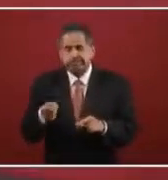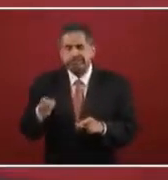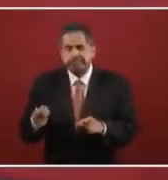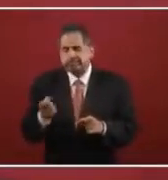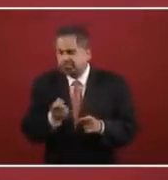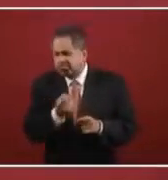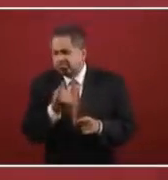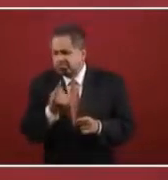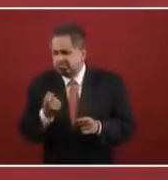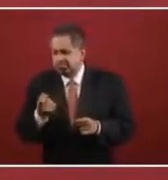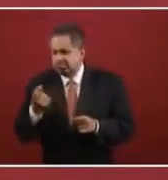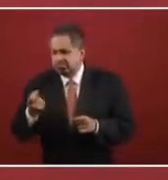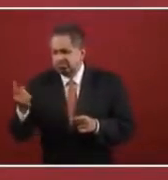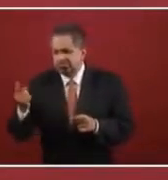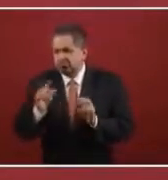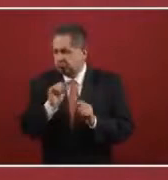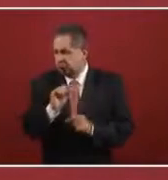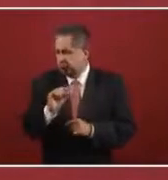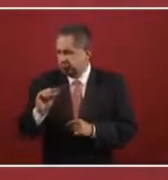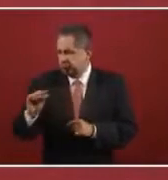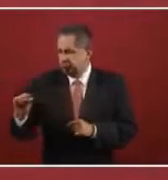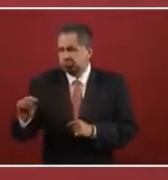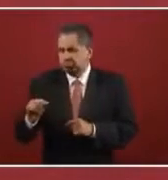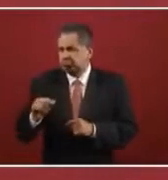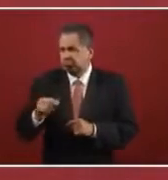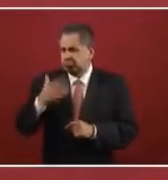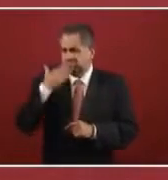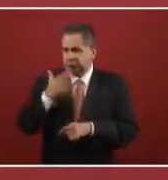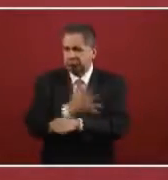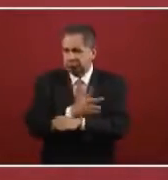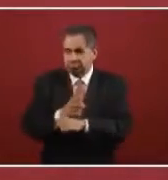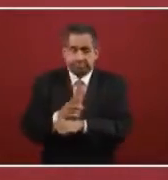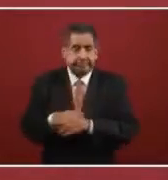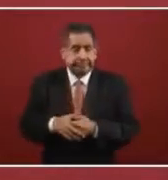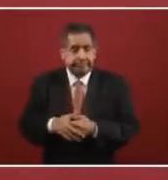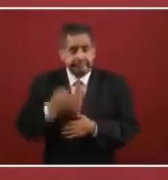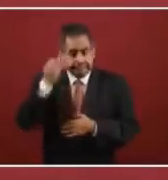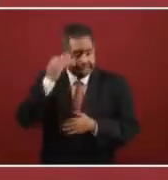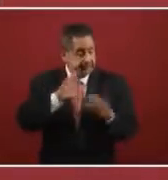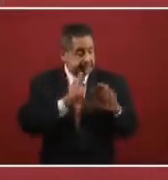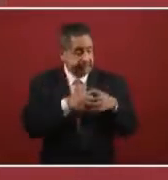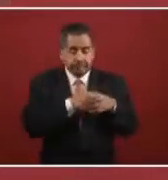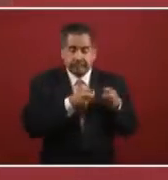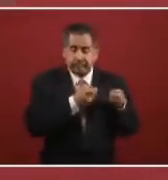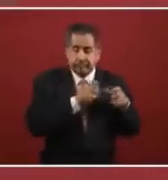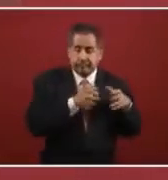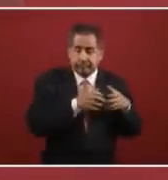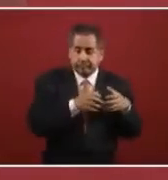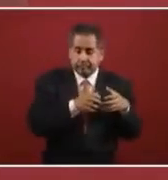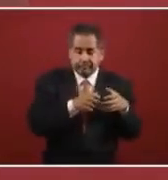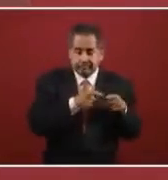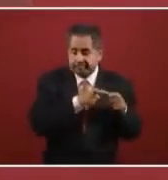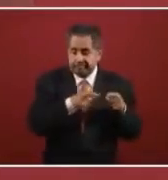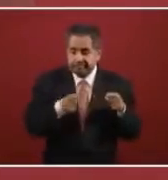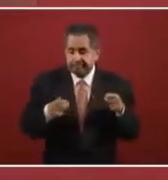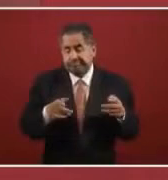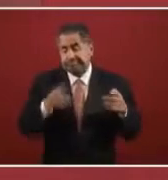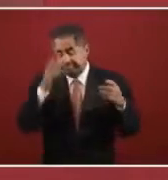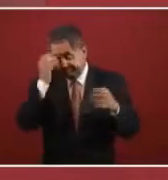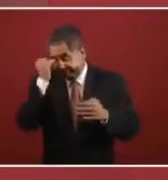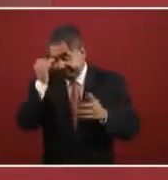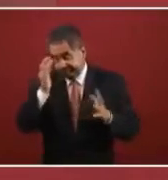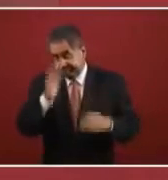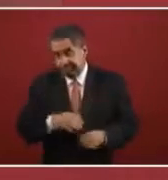fueron pocos realmente. aduana is customs. Y en el periodo neoliberal, And during the neoliberal period,